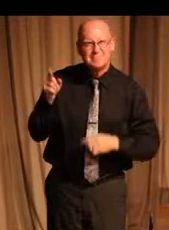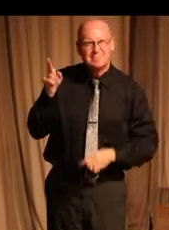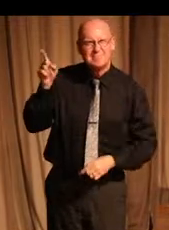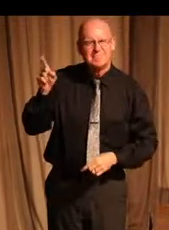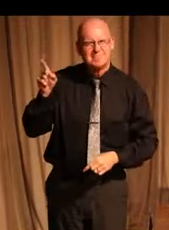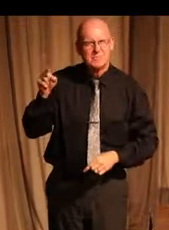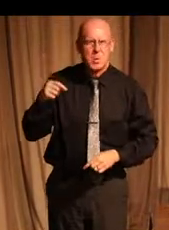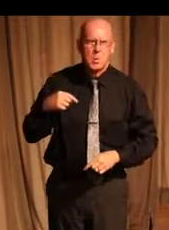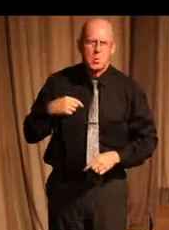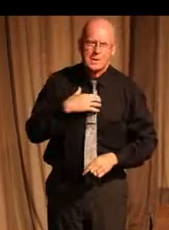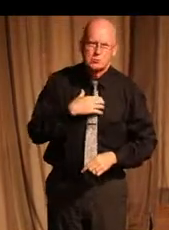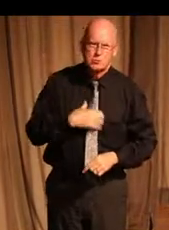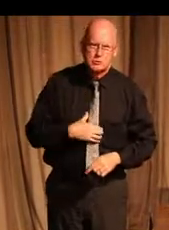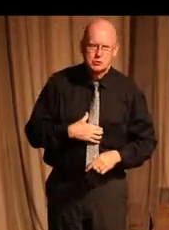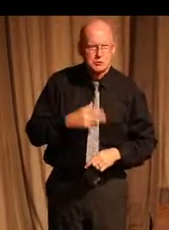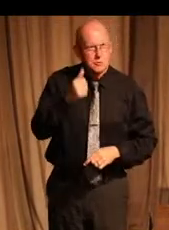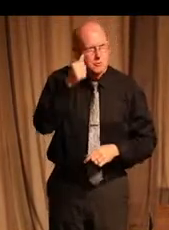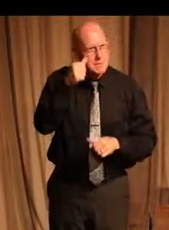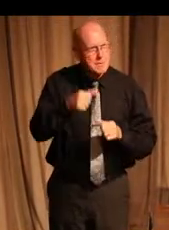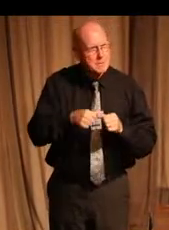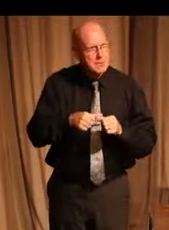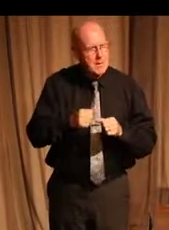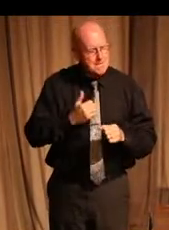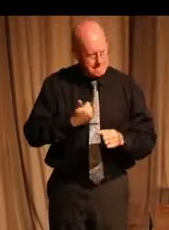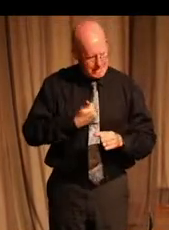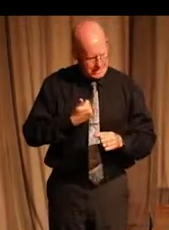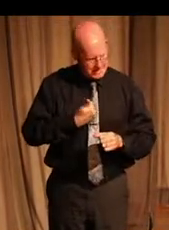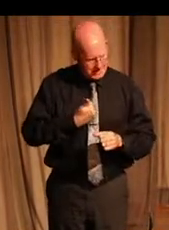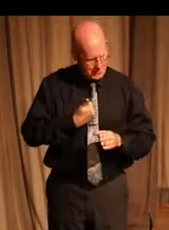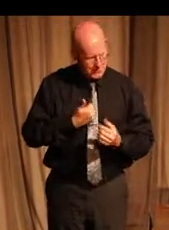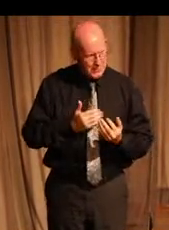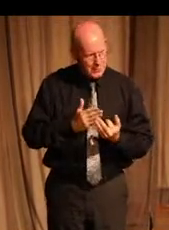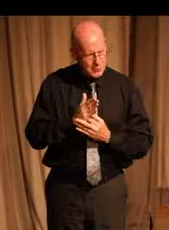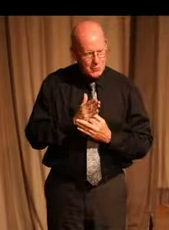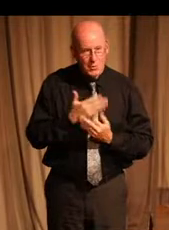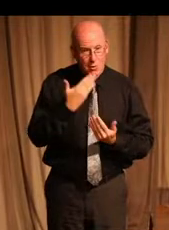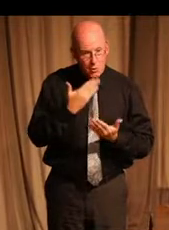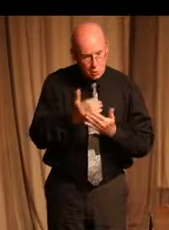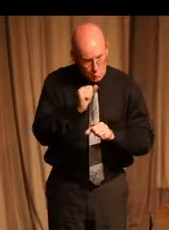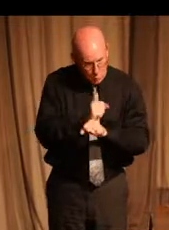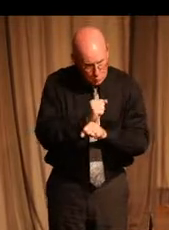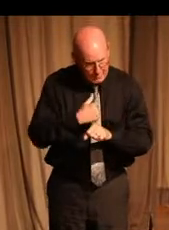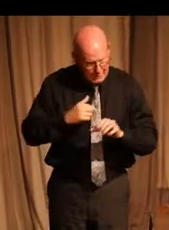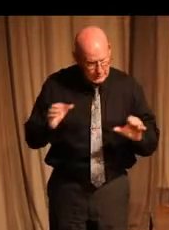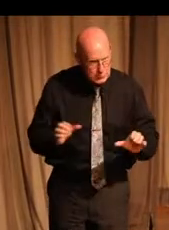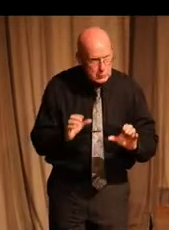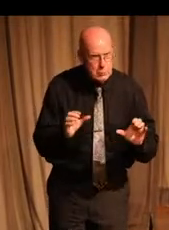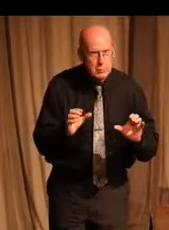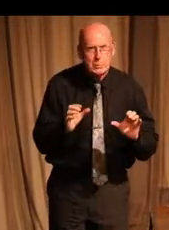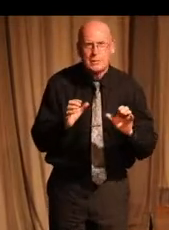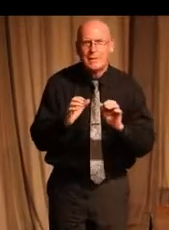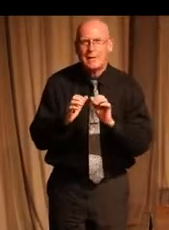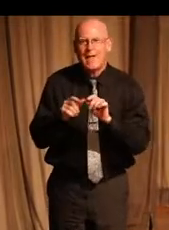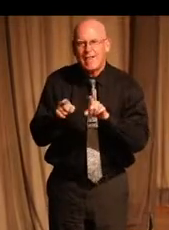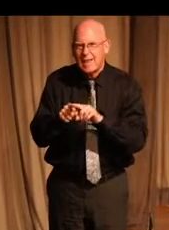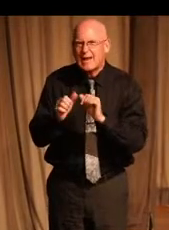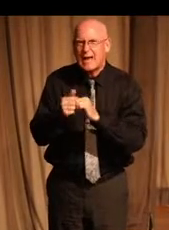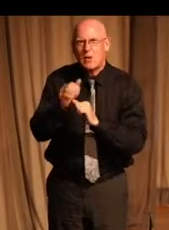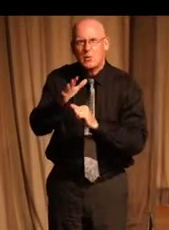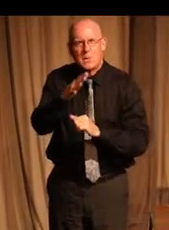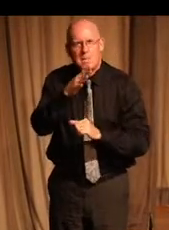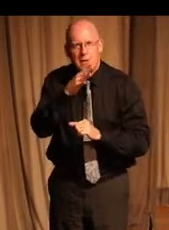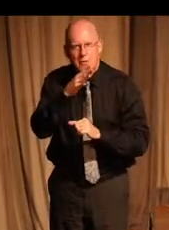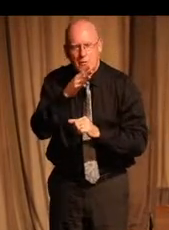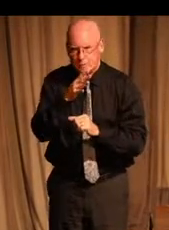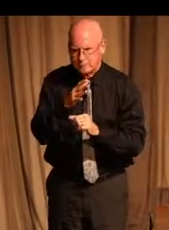like to remember myself through the good work that I'm doing, like the way your mother just